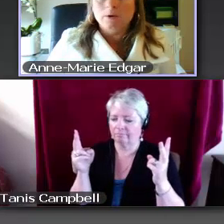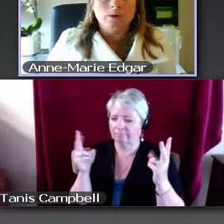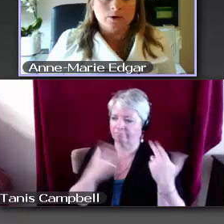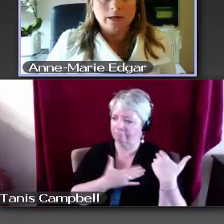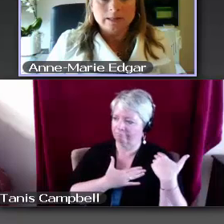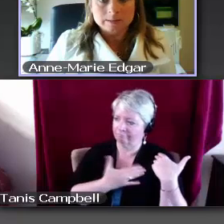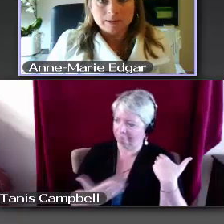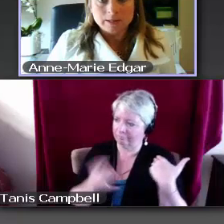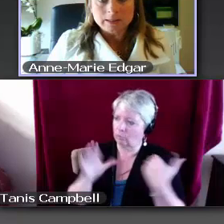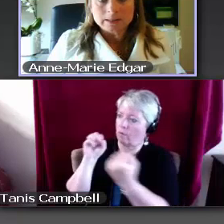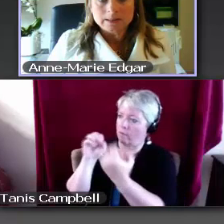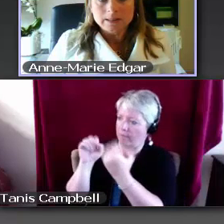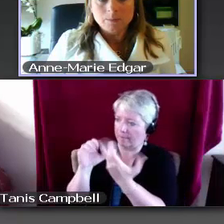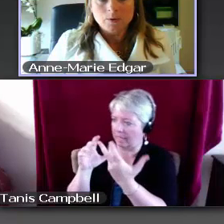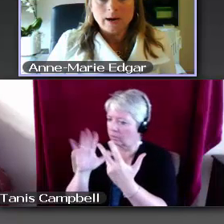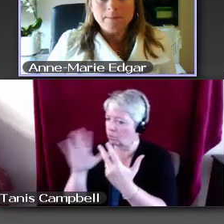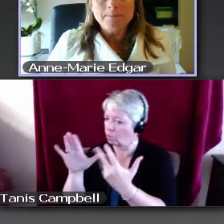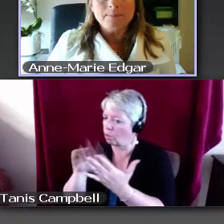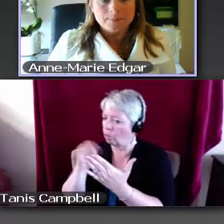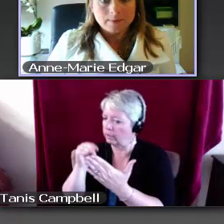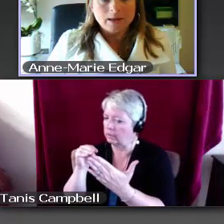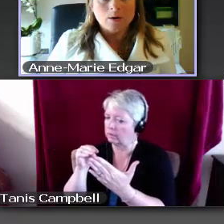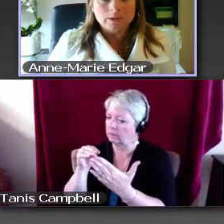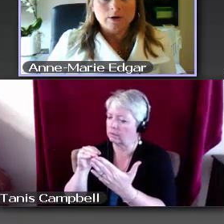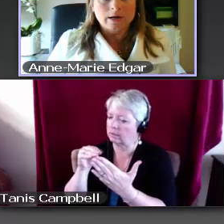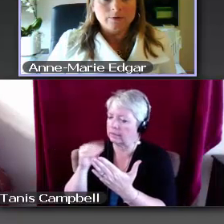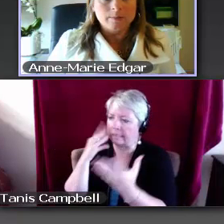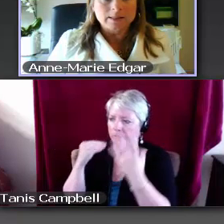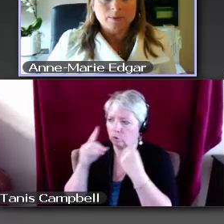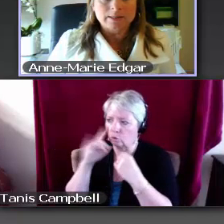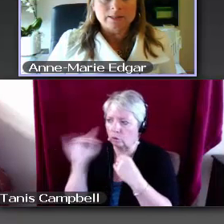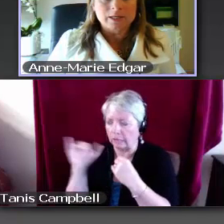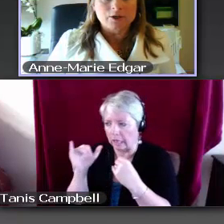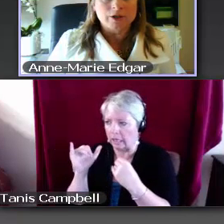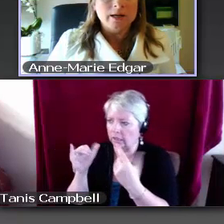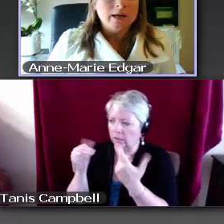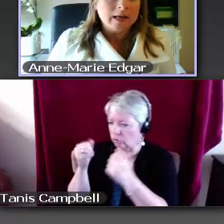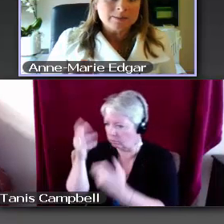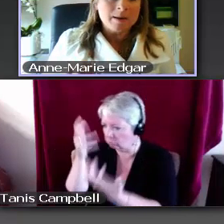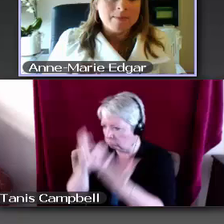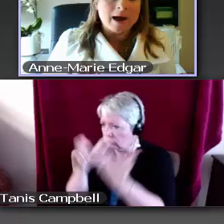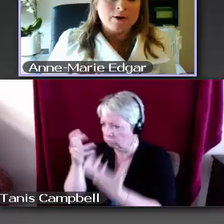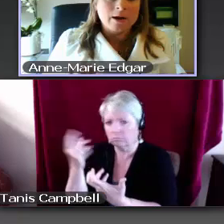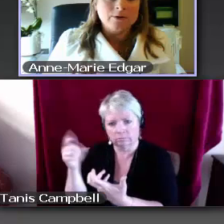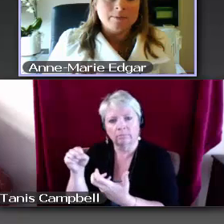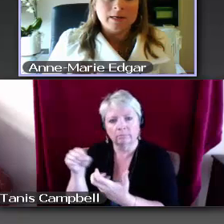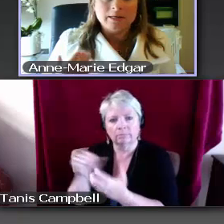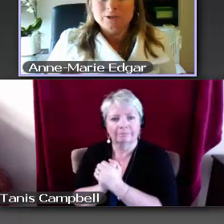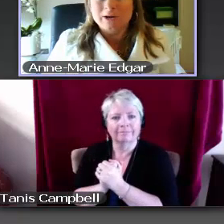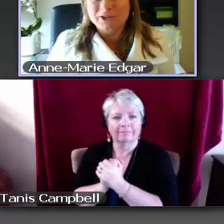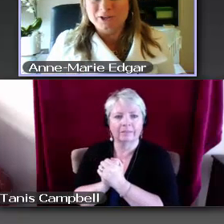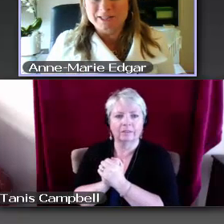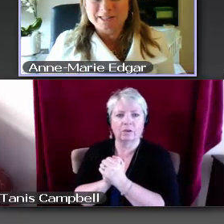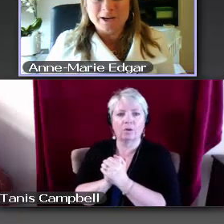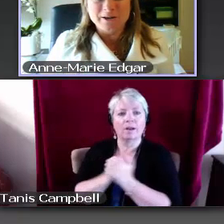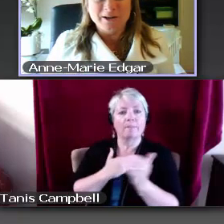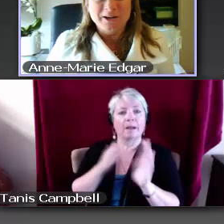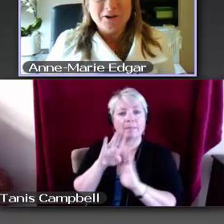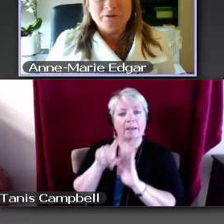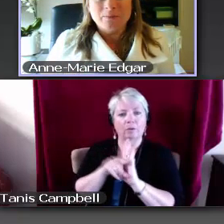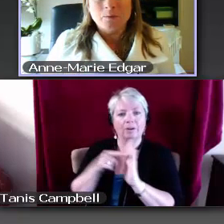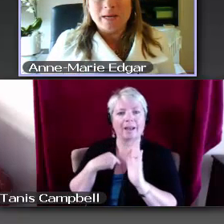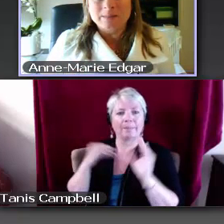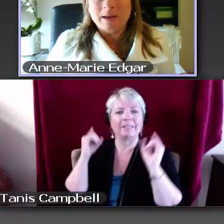to how your learning experience is in the program. Always trying for the best presentation. That's my background. I'm an instructional